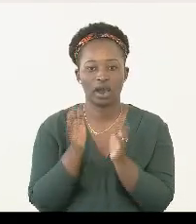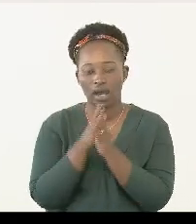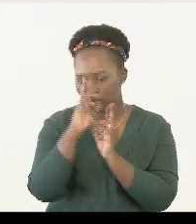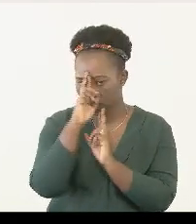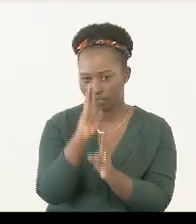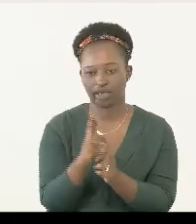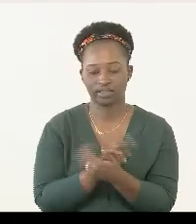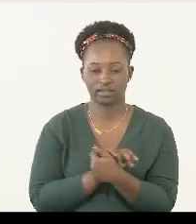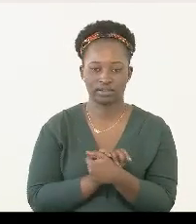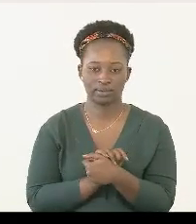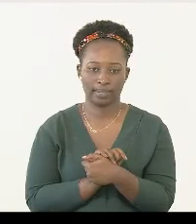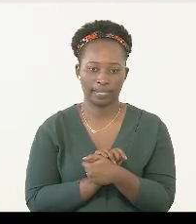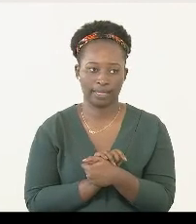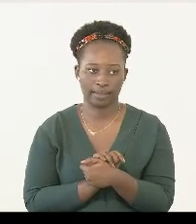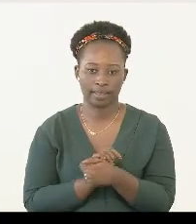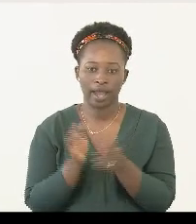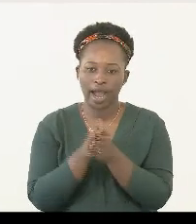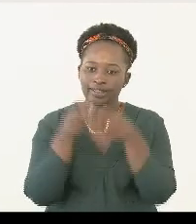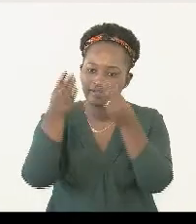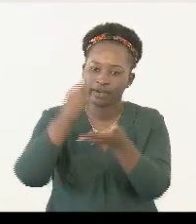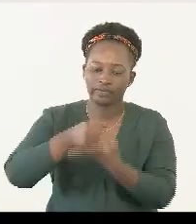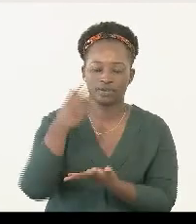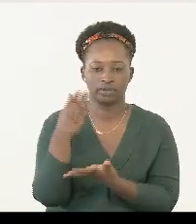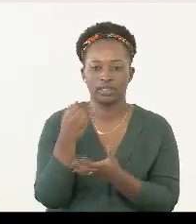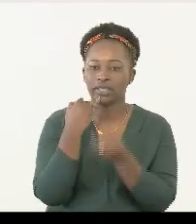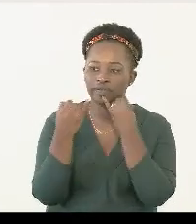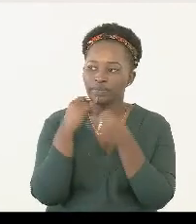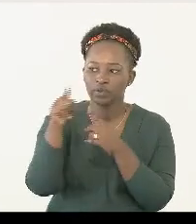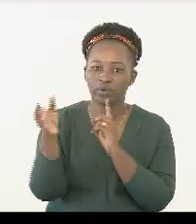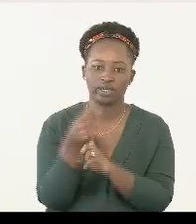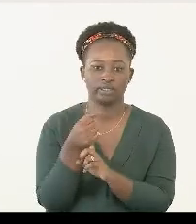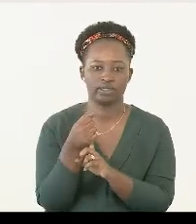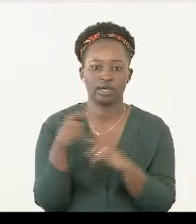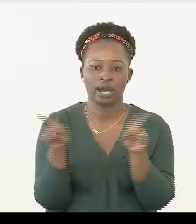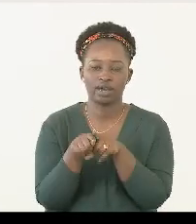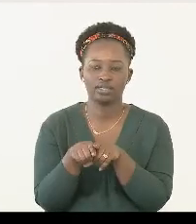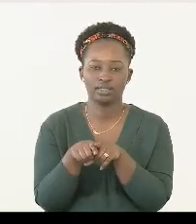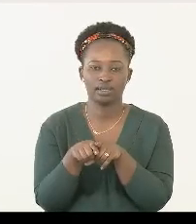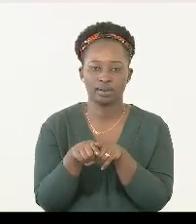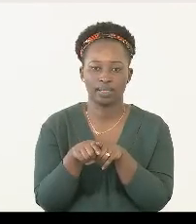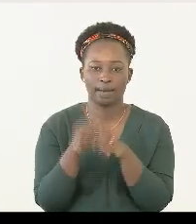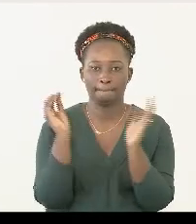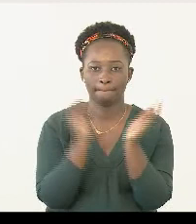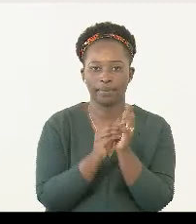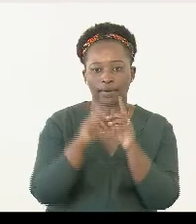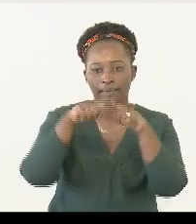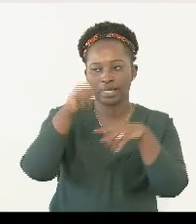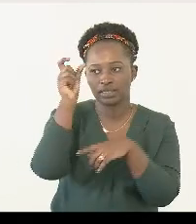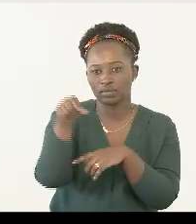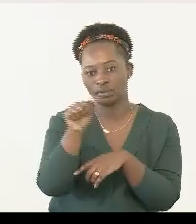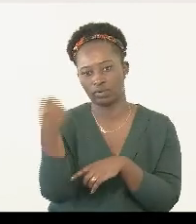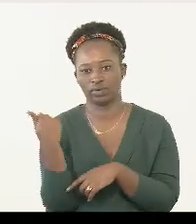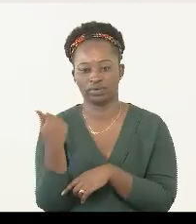respect and value the information you have used as being put by someone